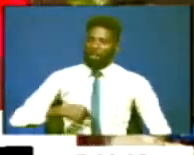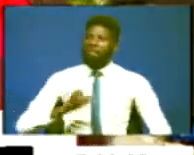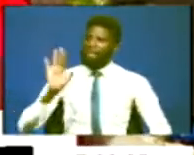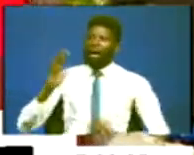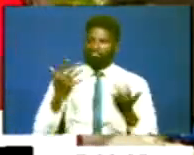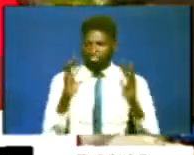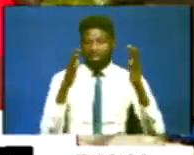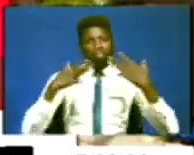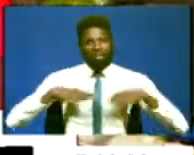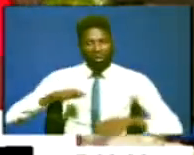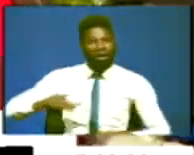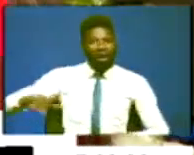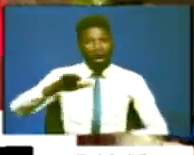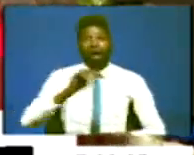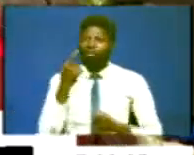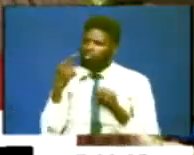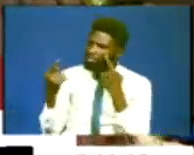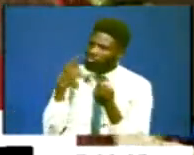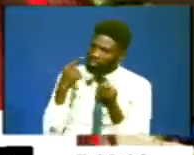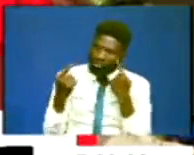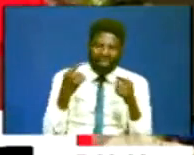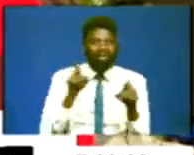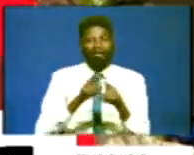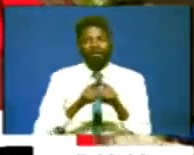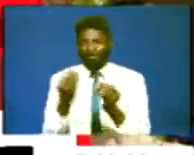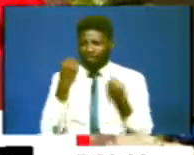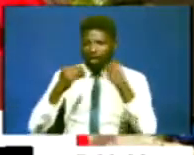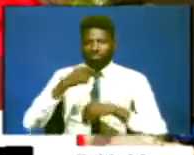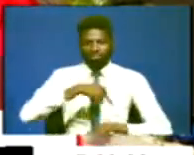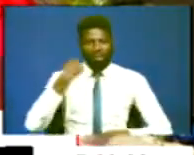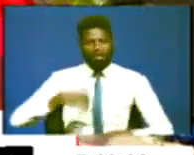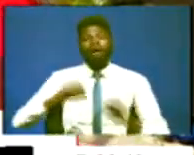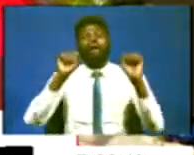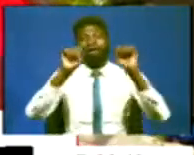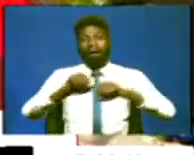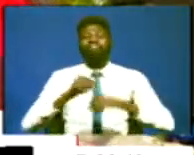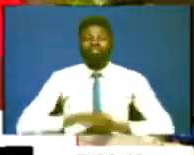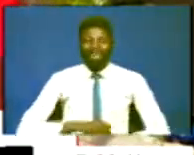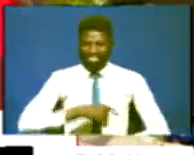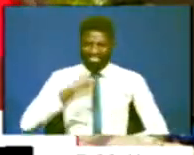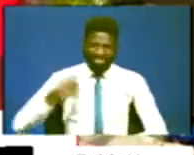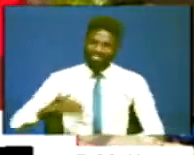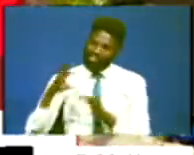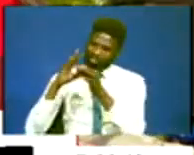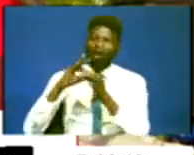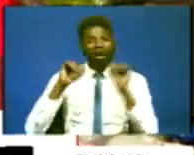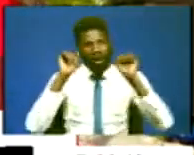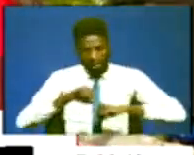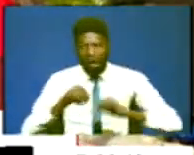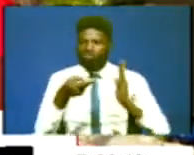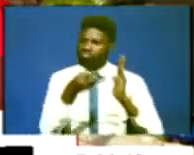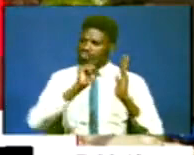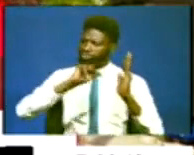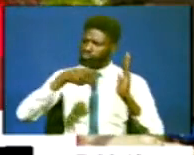to eat the Chinese food and to see the, to experience Chinese culture, to write some calligraphy, to write a